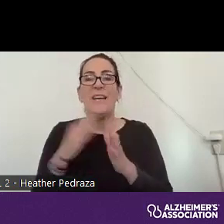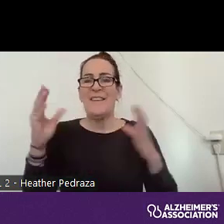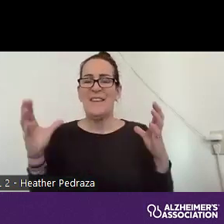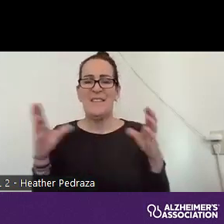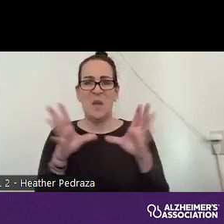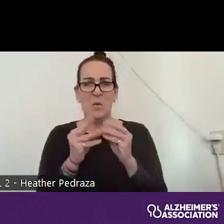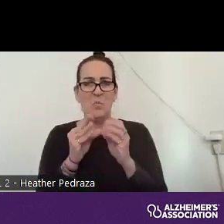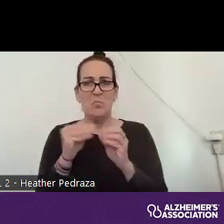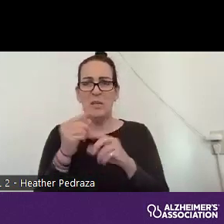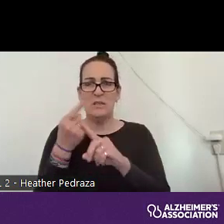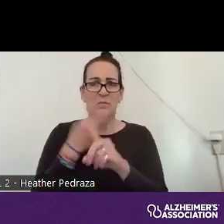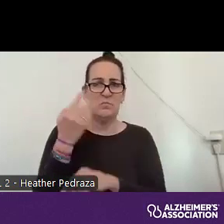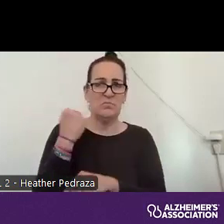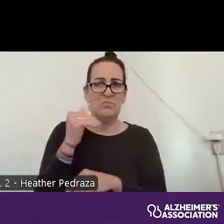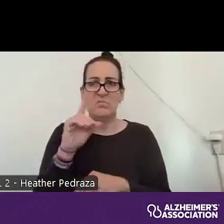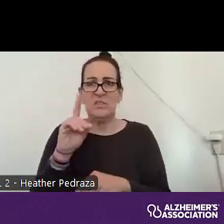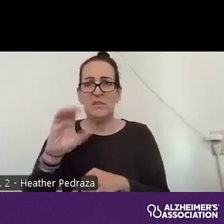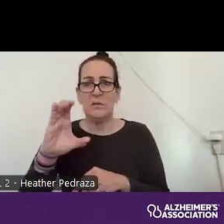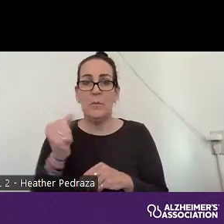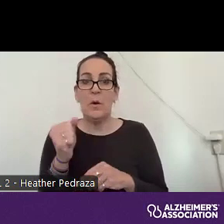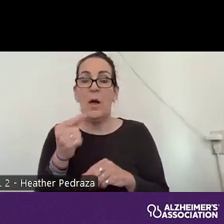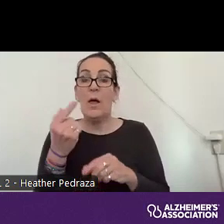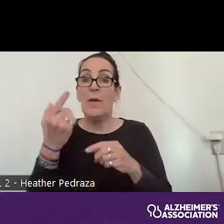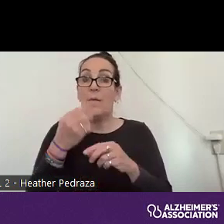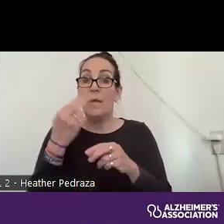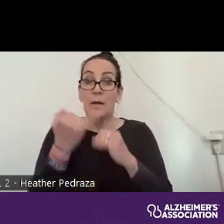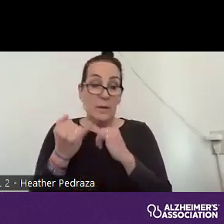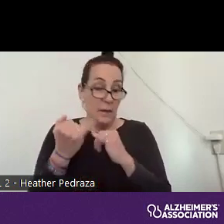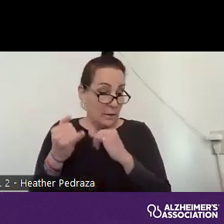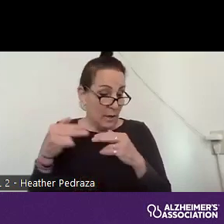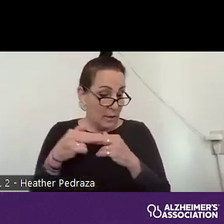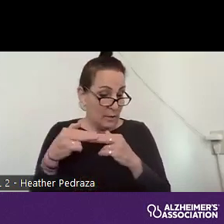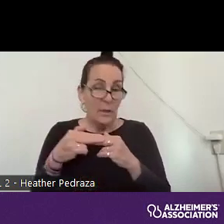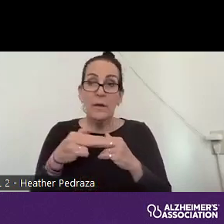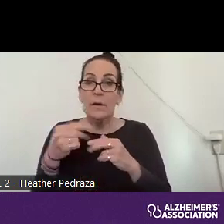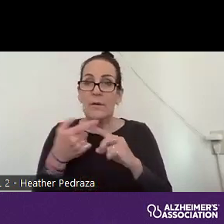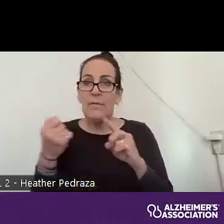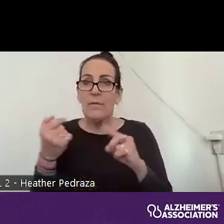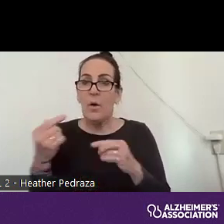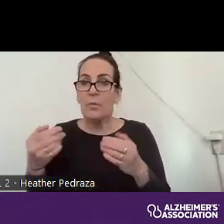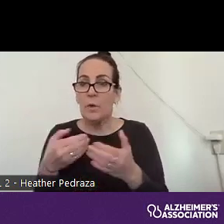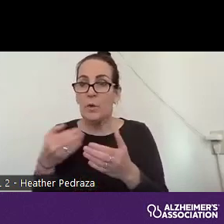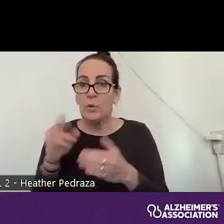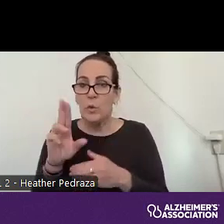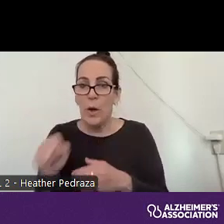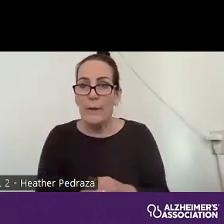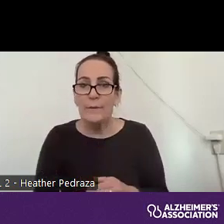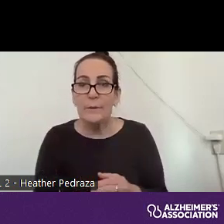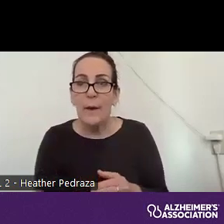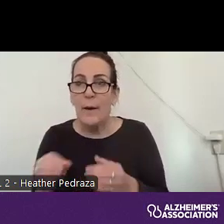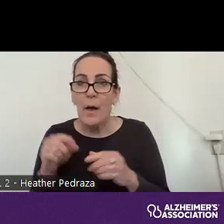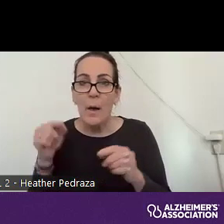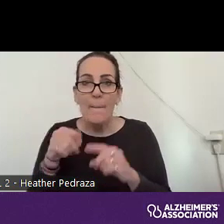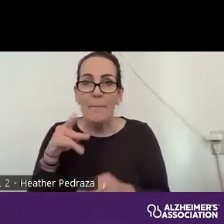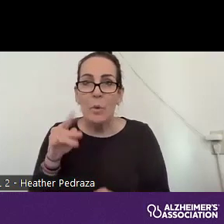So that last slide was reported out in the summer, and the top line results from the US Pointer study. But through these ancillary studies, we were